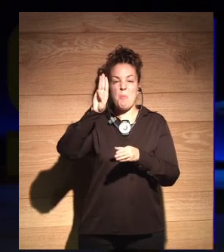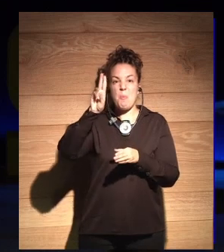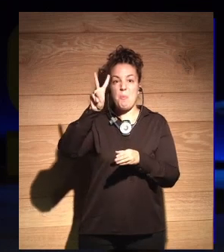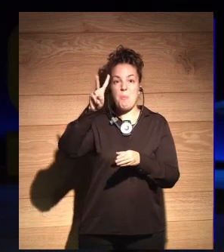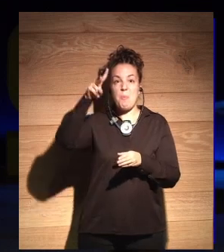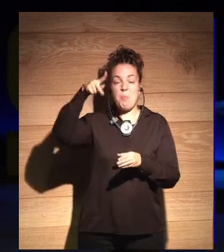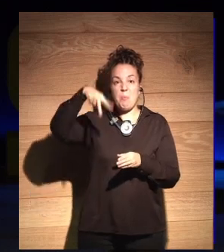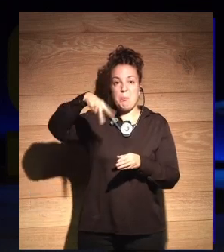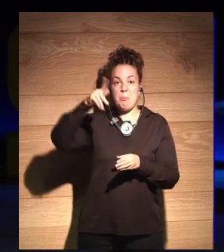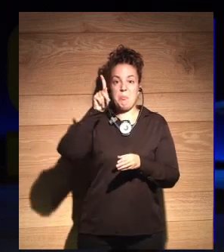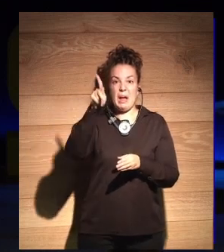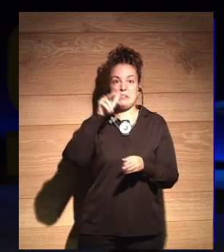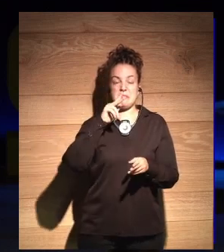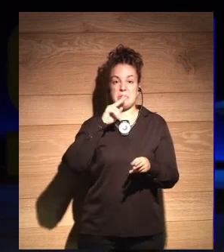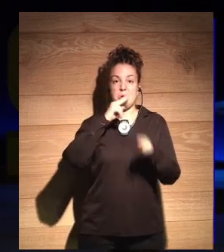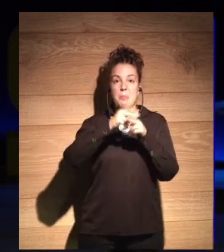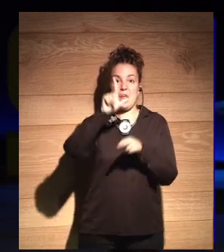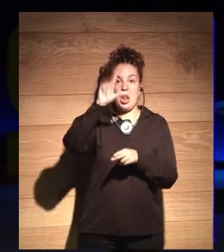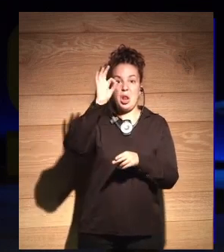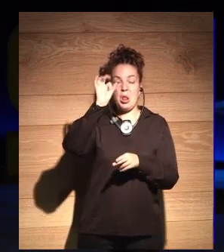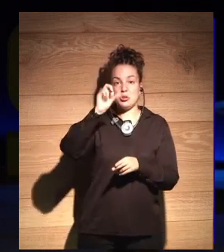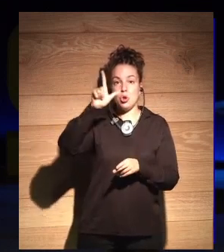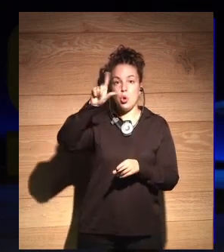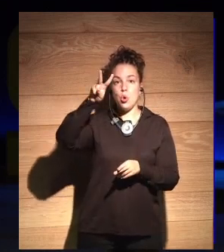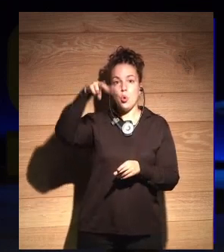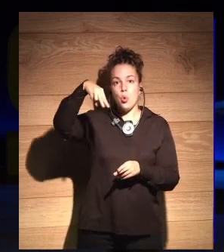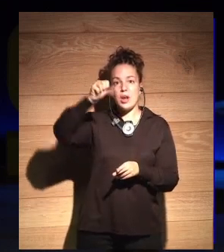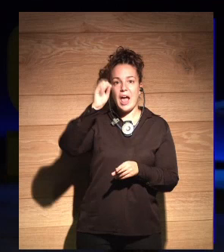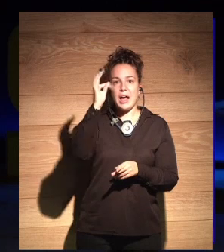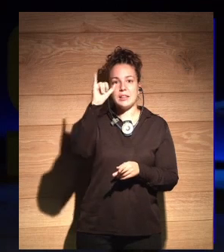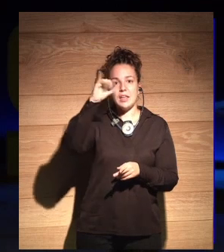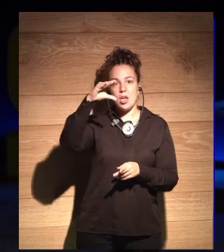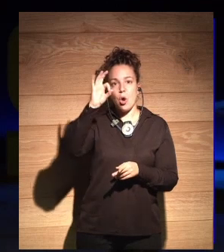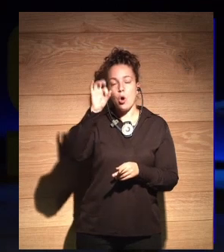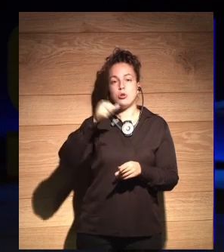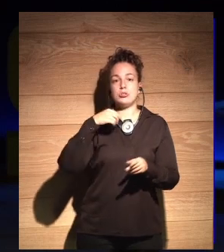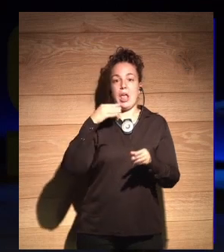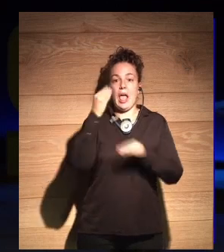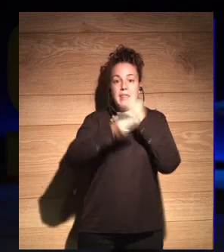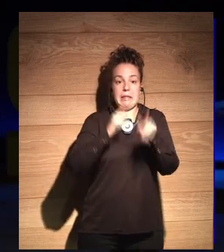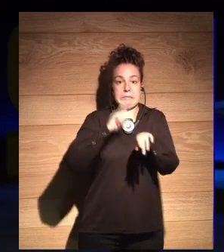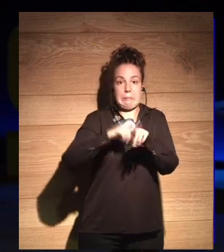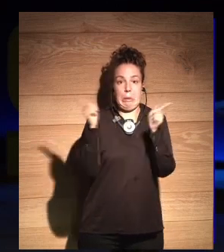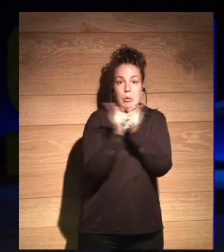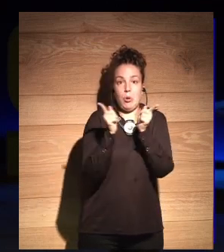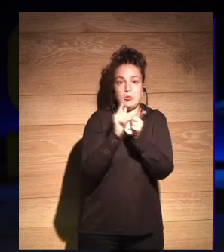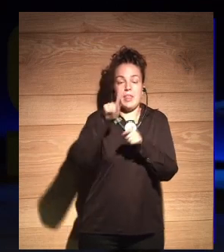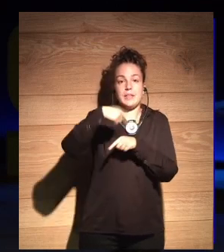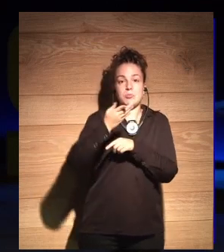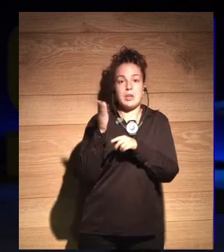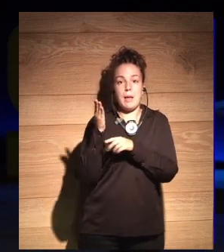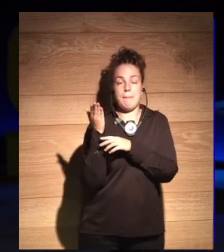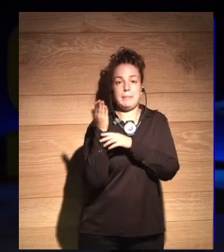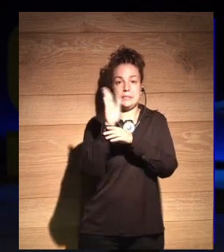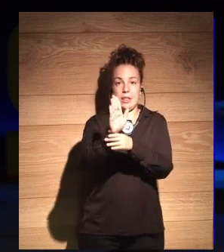like a 4-year period, and again, did a final presentation. So I will just show you a little bit of that. And this is